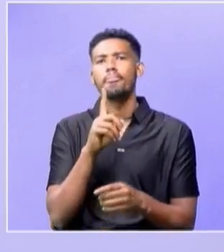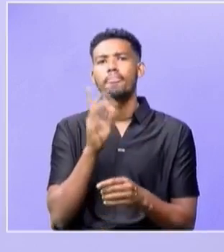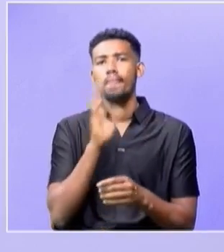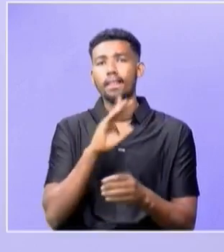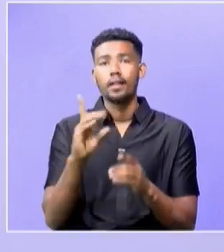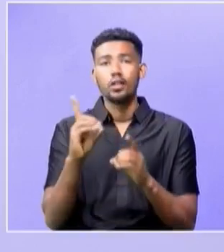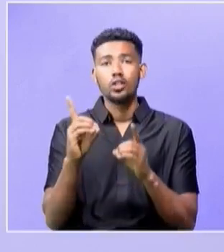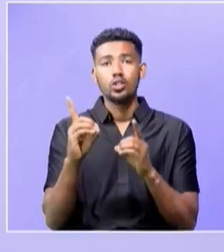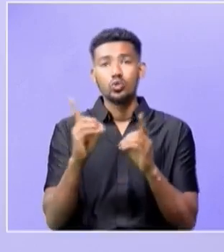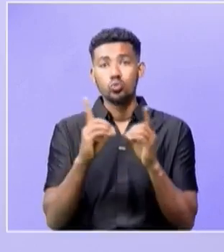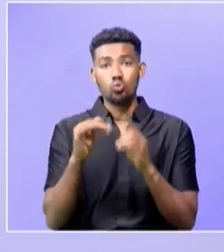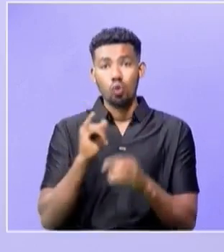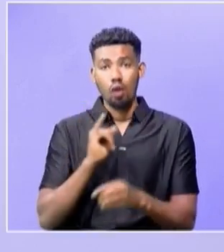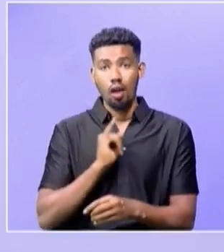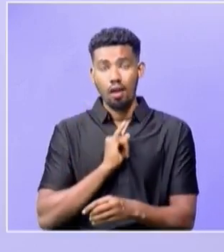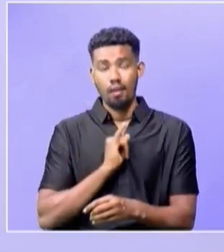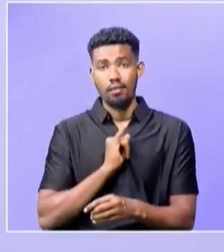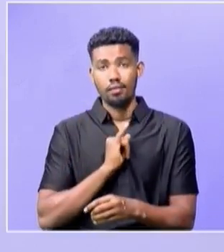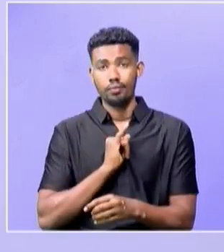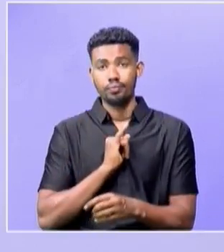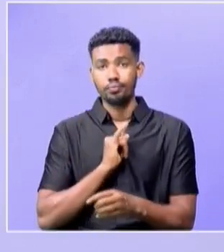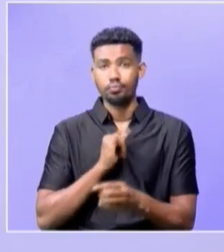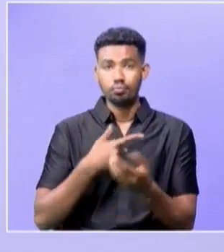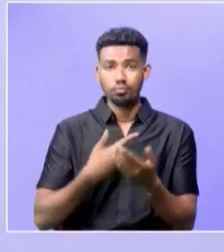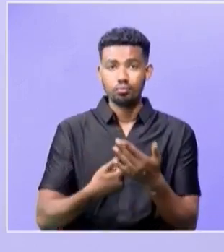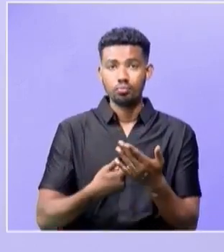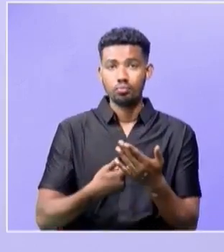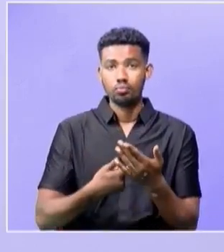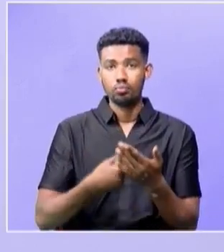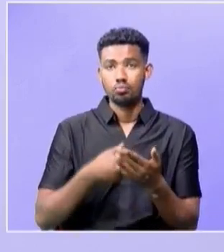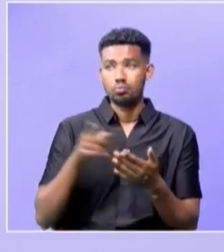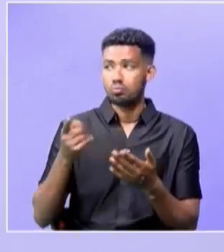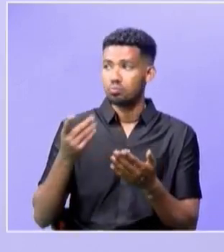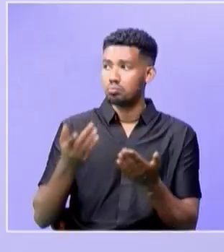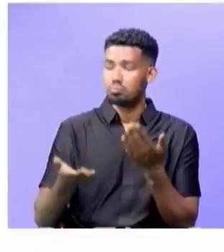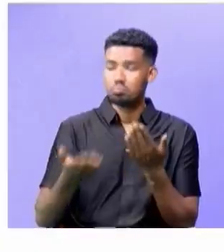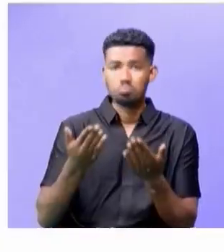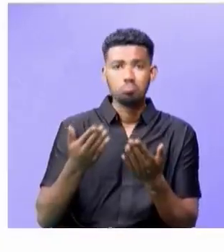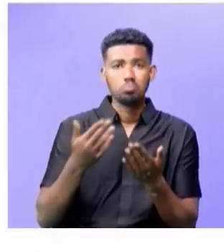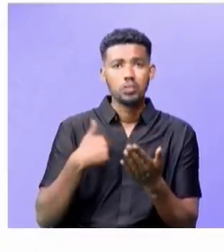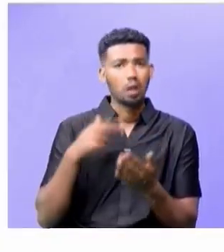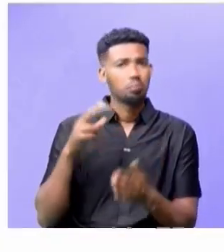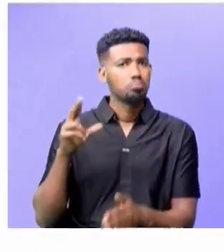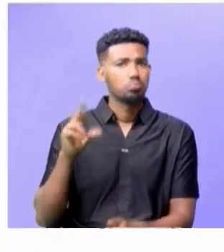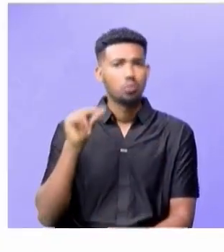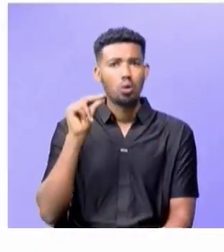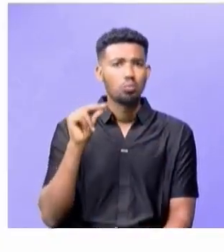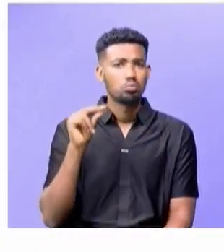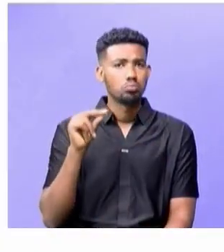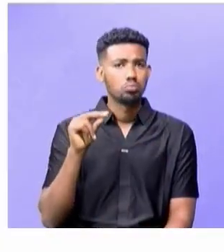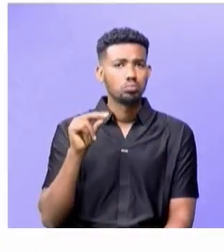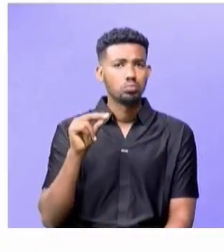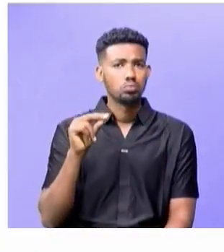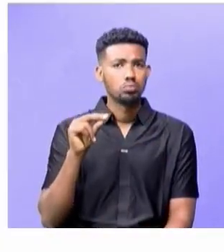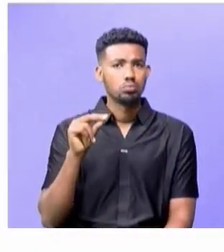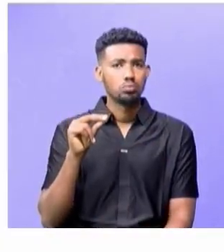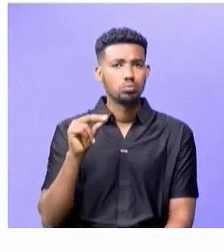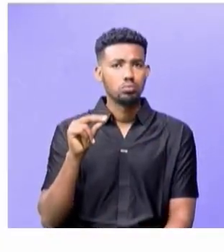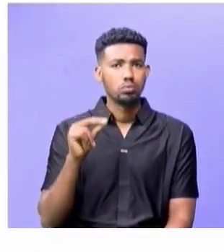I. Neither do I. So it means I don't. That